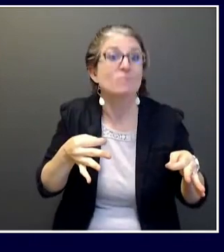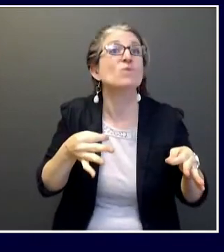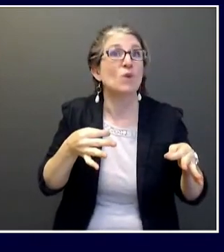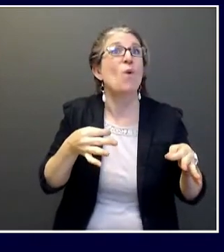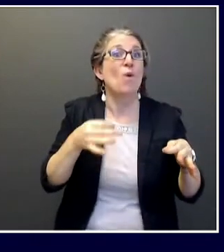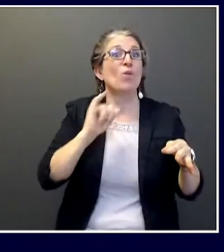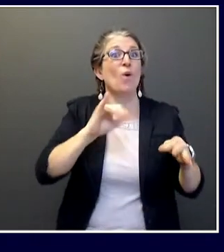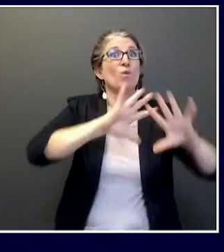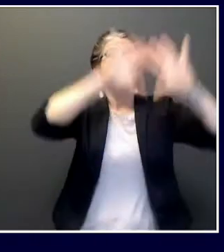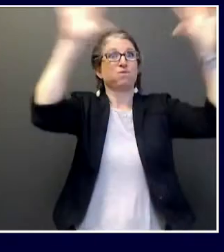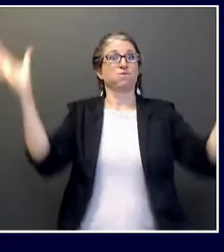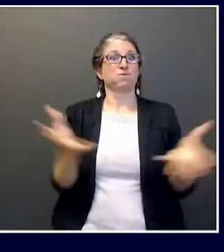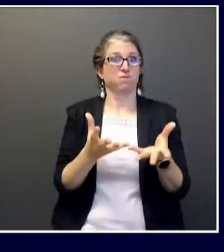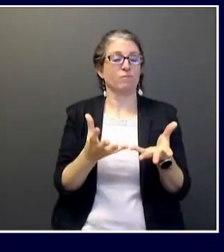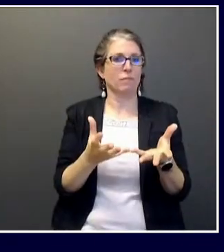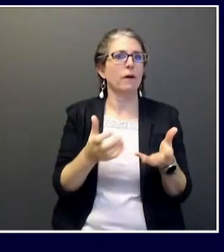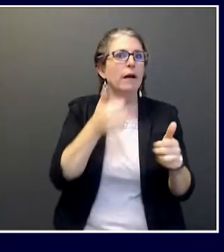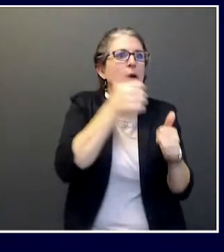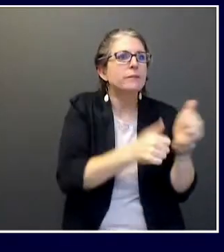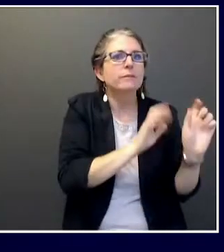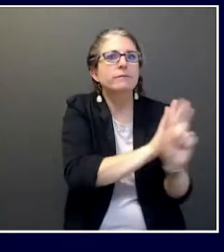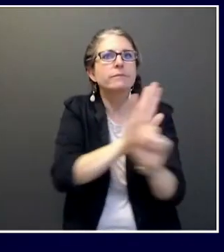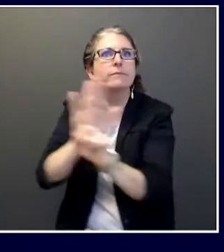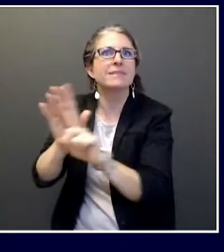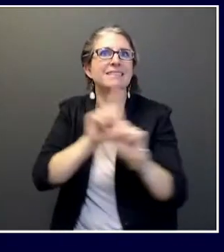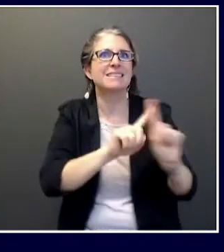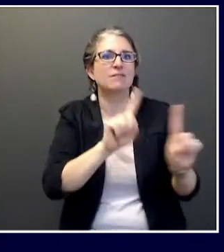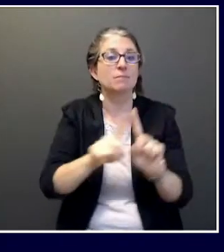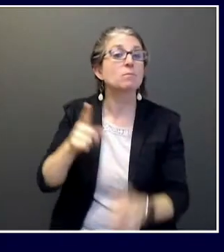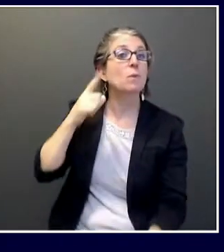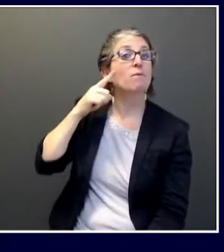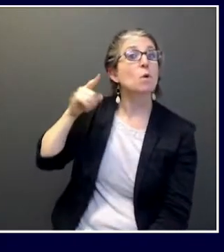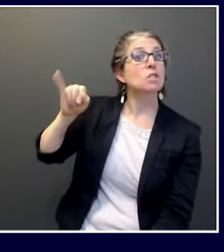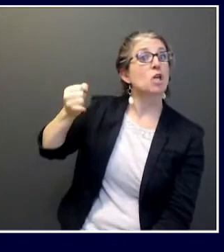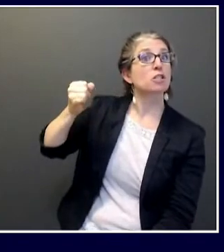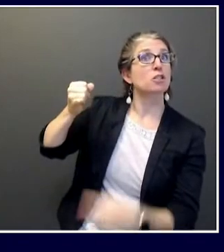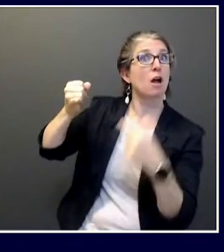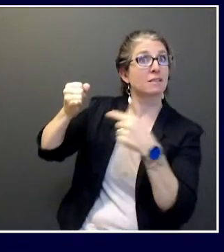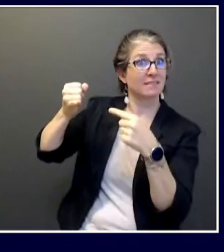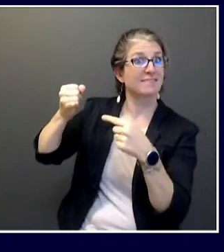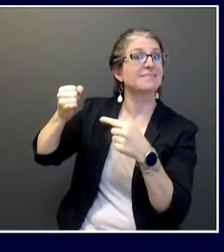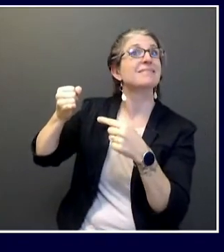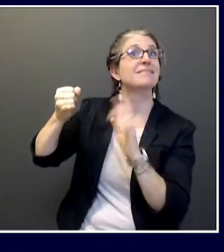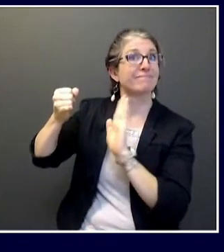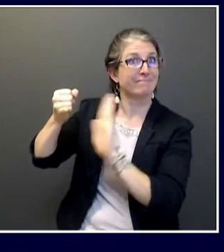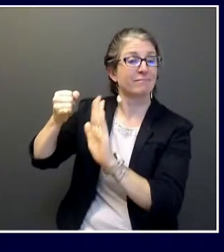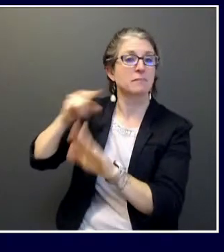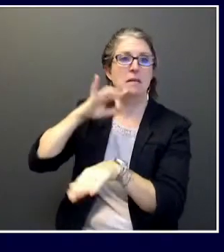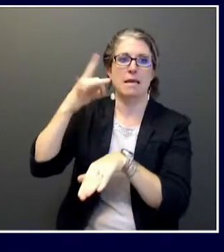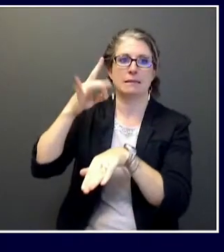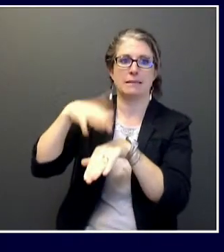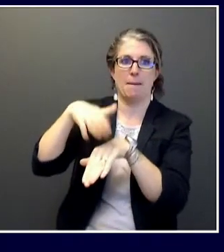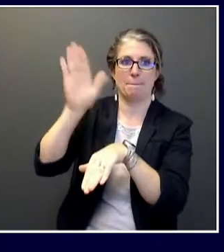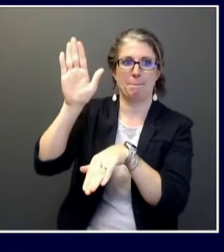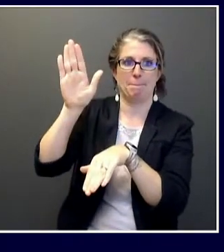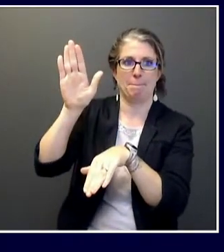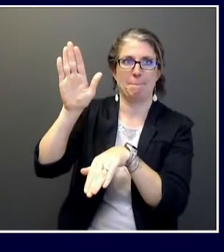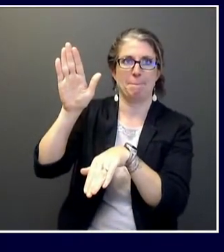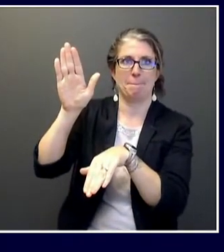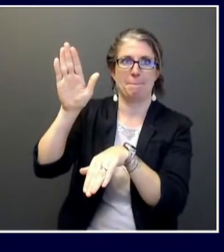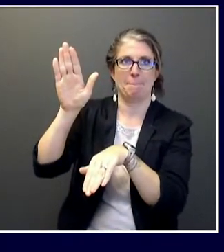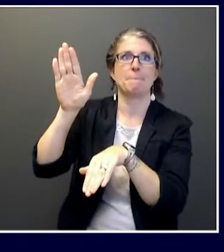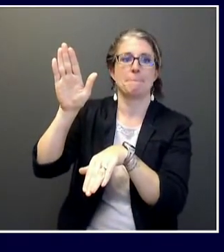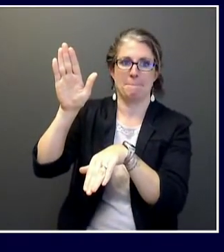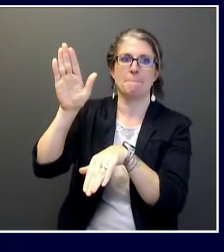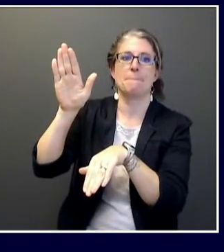For those of you who got the J&J vaccine, which is everyone over the age of 18 who was eligible, the recommendation may